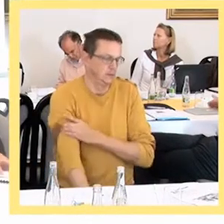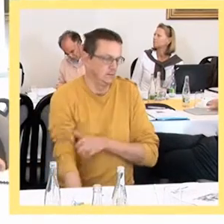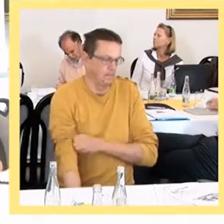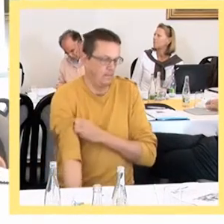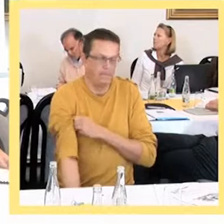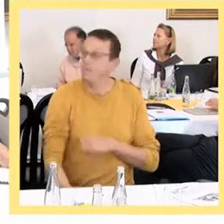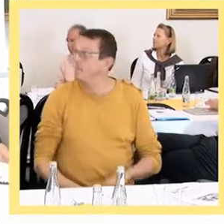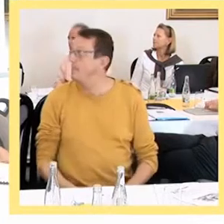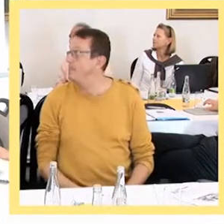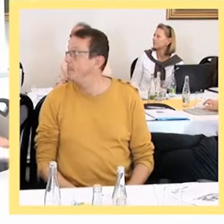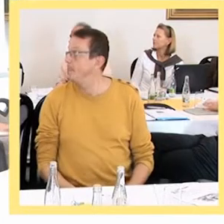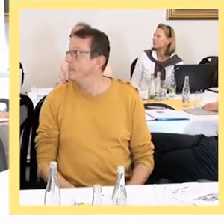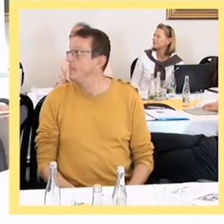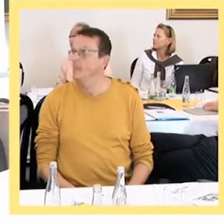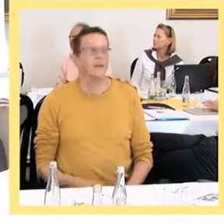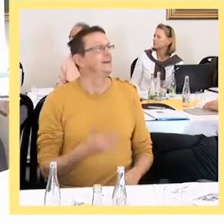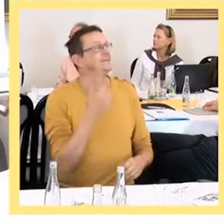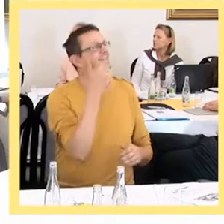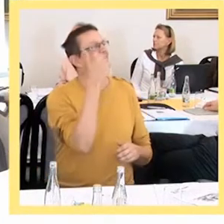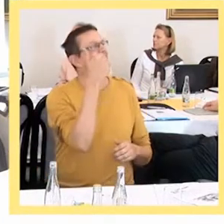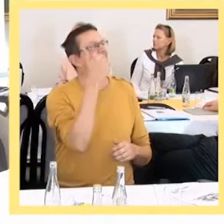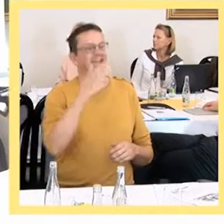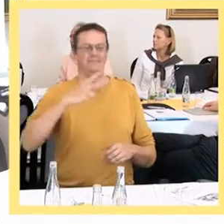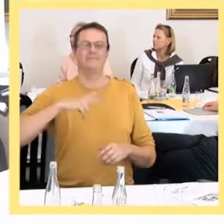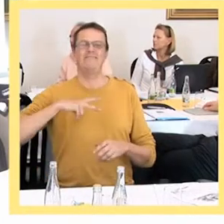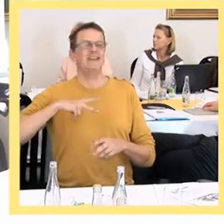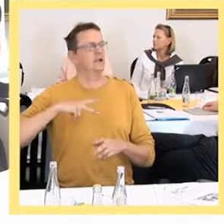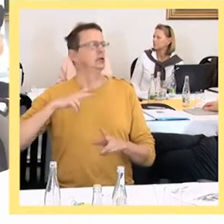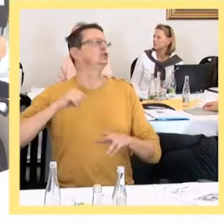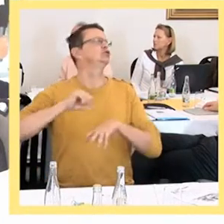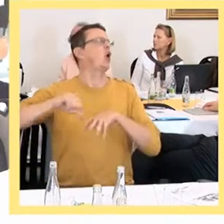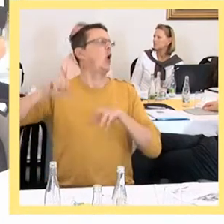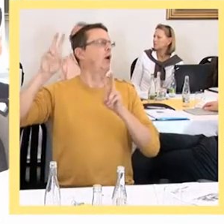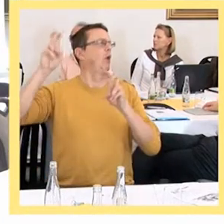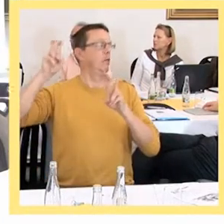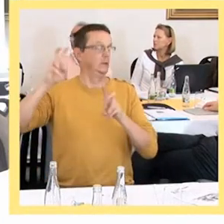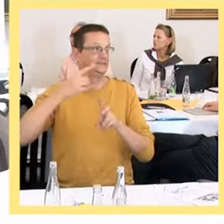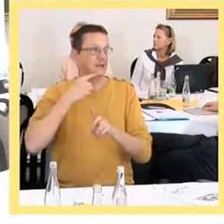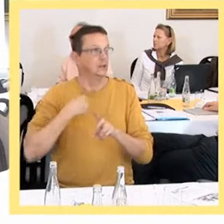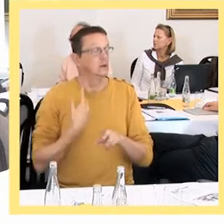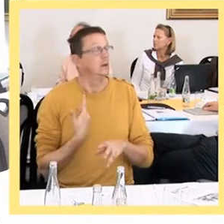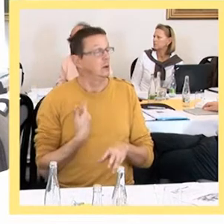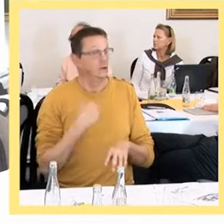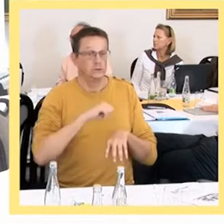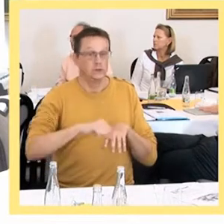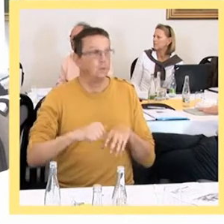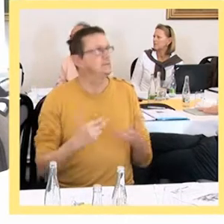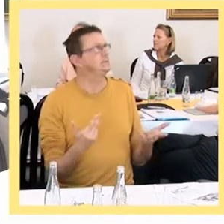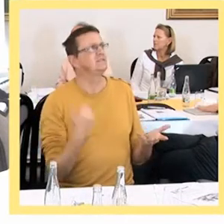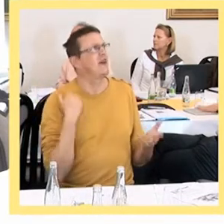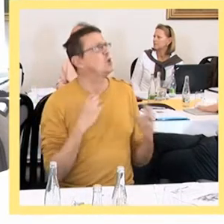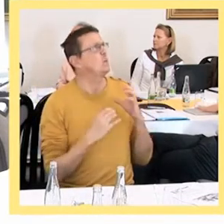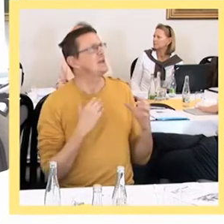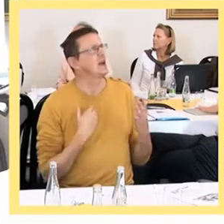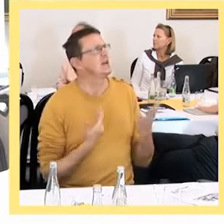I have one of the quotes here from one of the casualties, and it says that the casualties expressed difficulties in